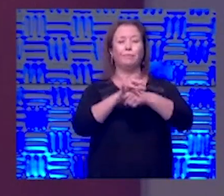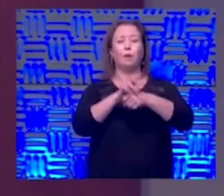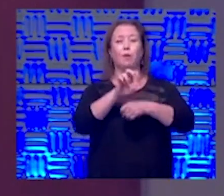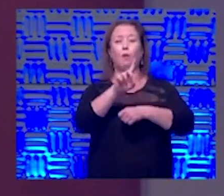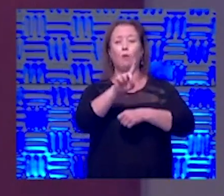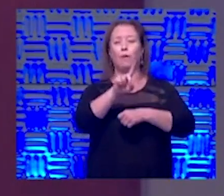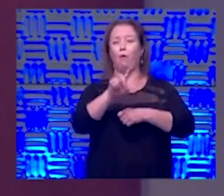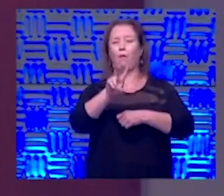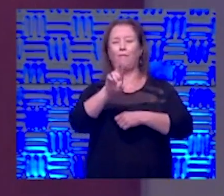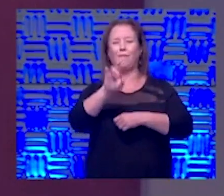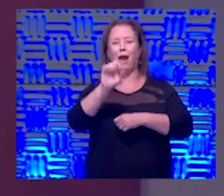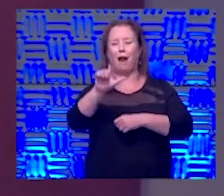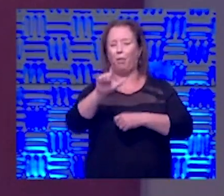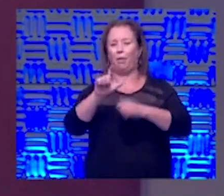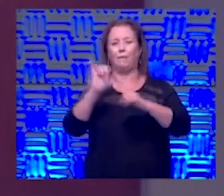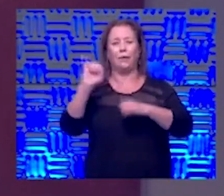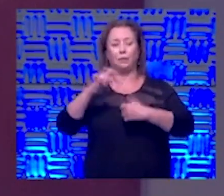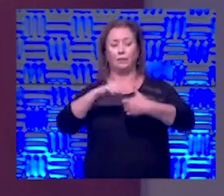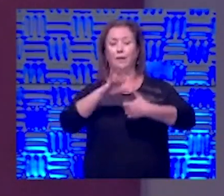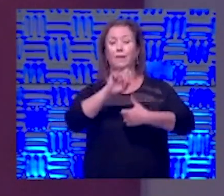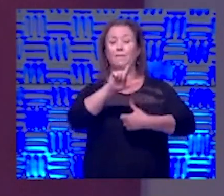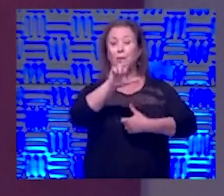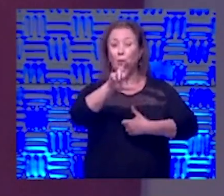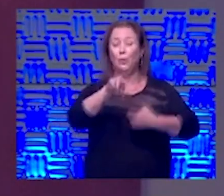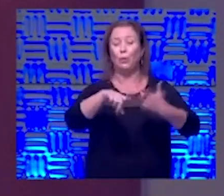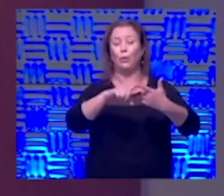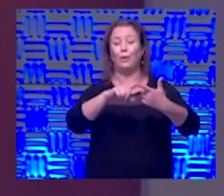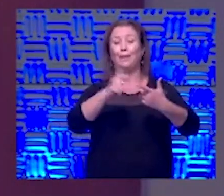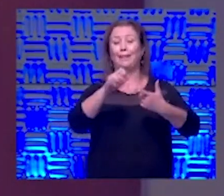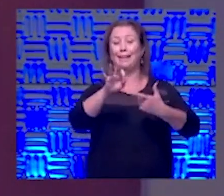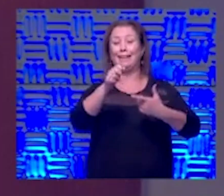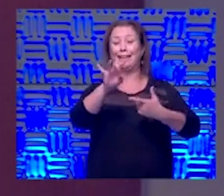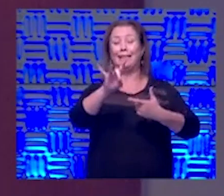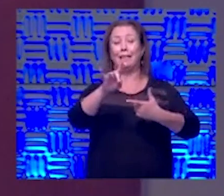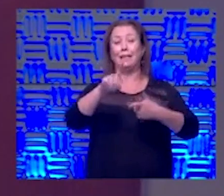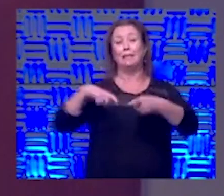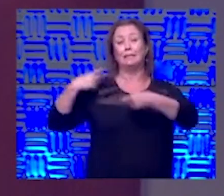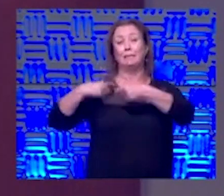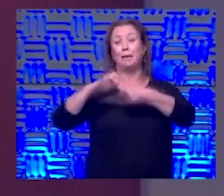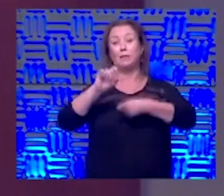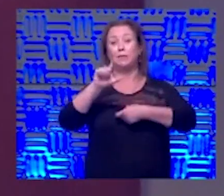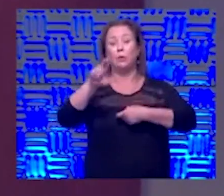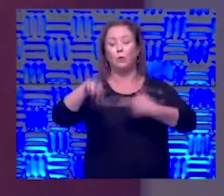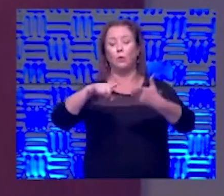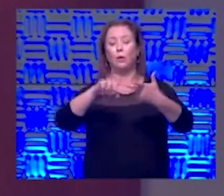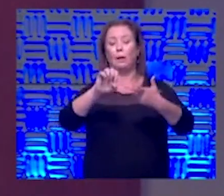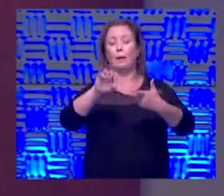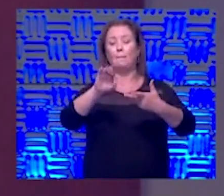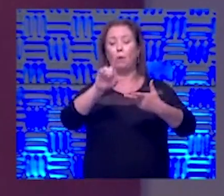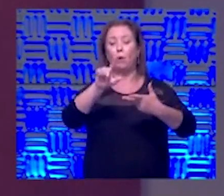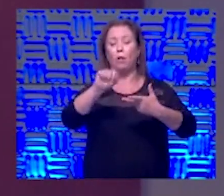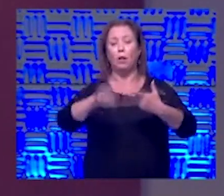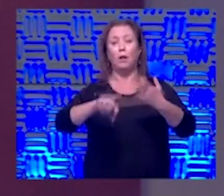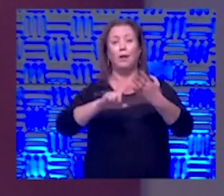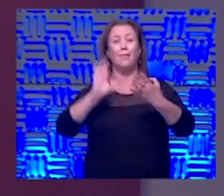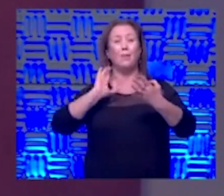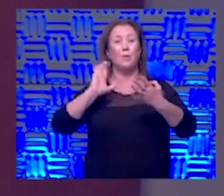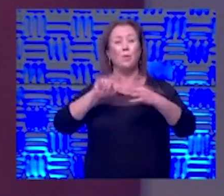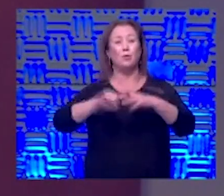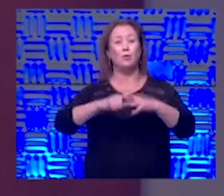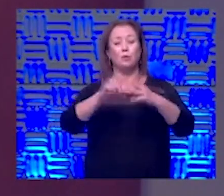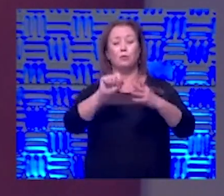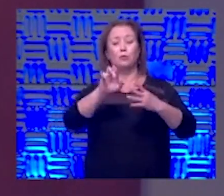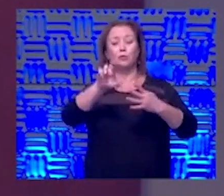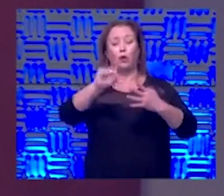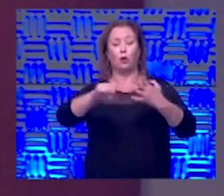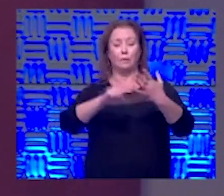in the past for influenza, even the 1918 Spanish flu. It's been used for Ebola. It's been used for the original SARS, and some